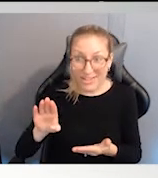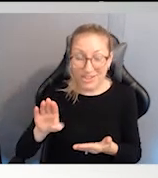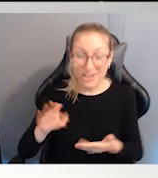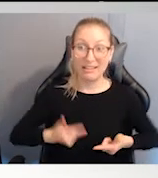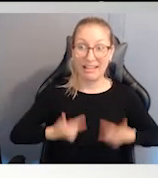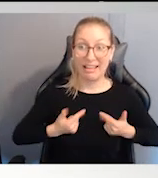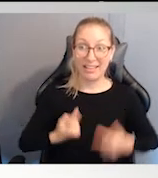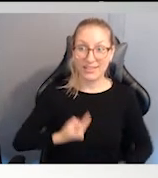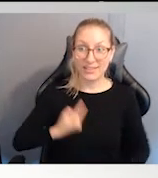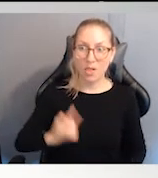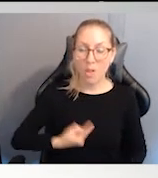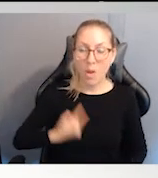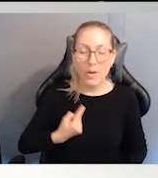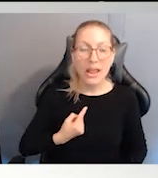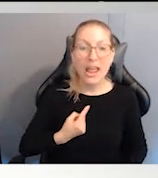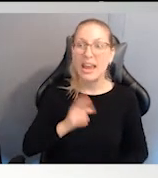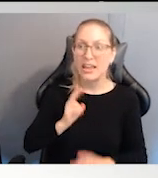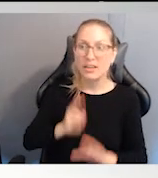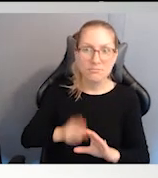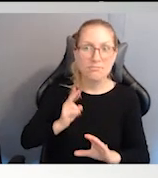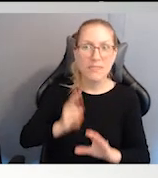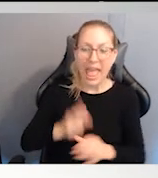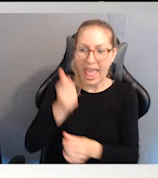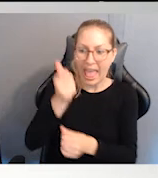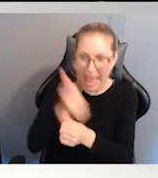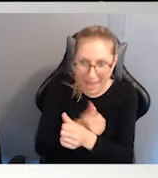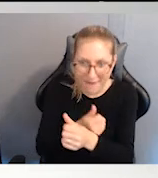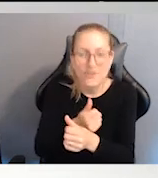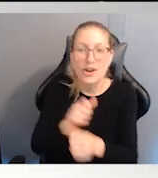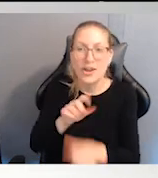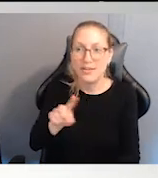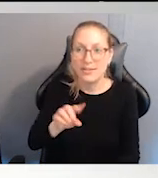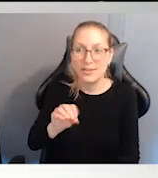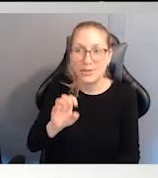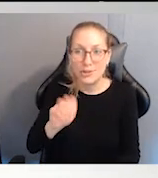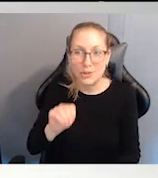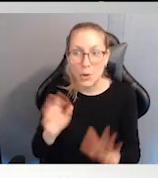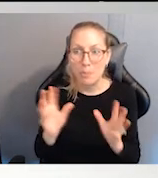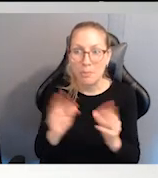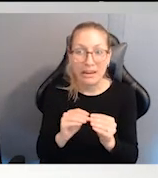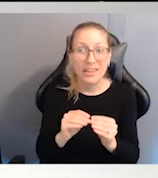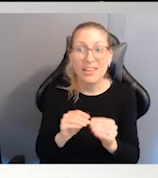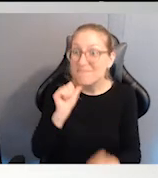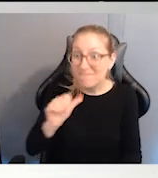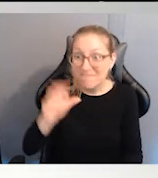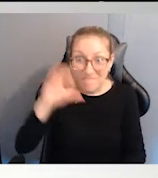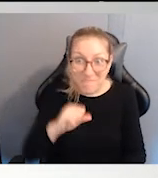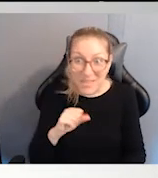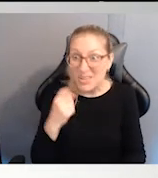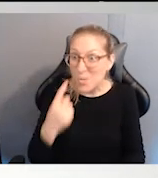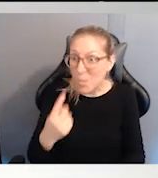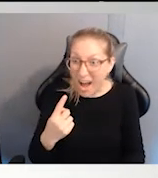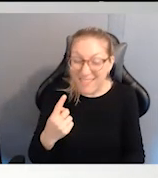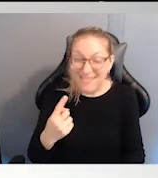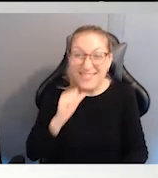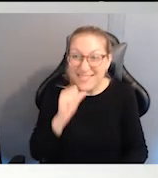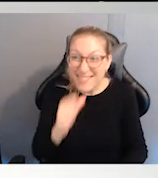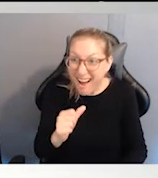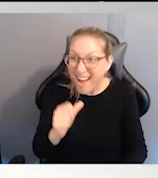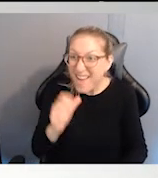our Zoom meetings since we started. Not one. He's in Toastmasters, and